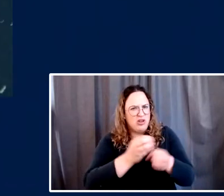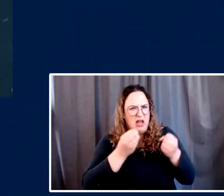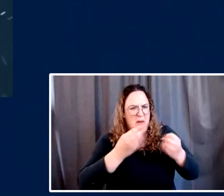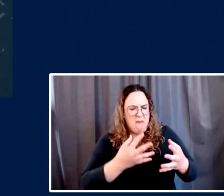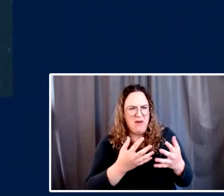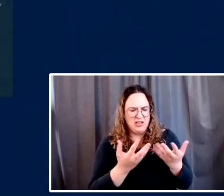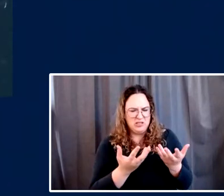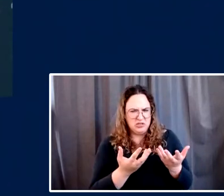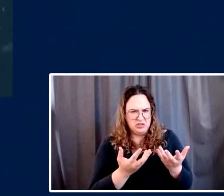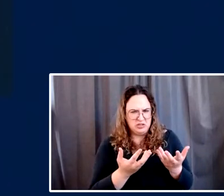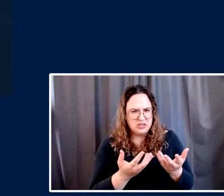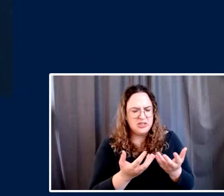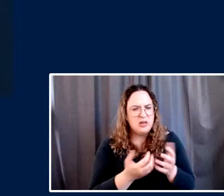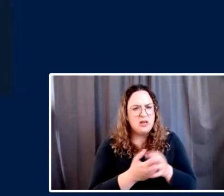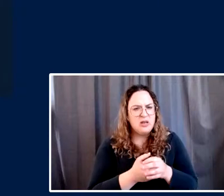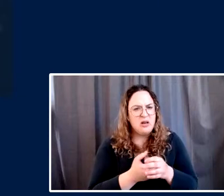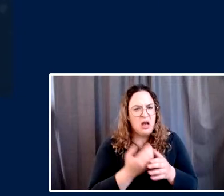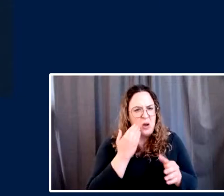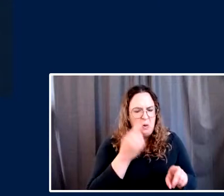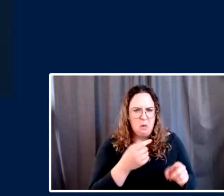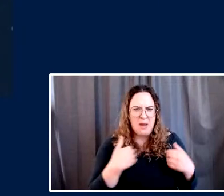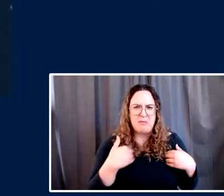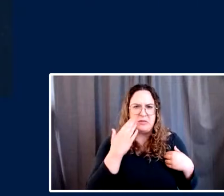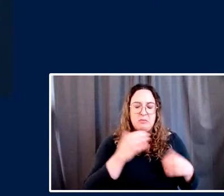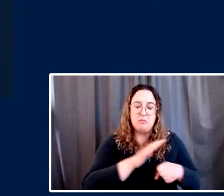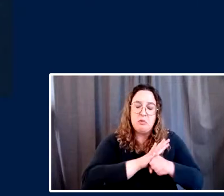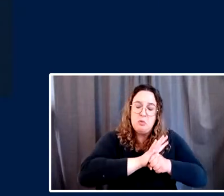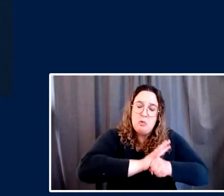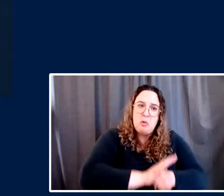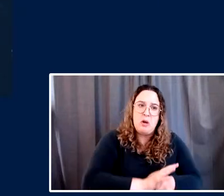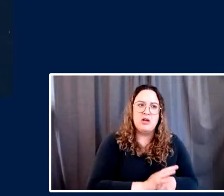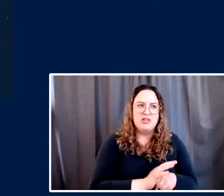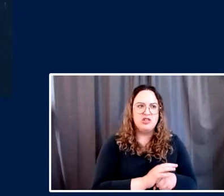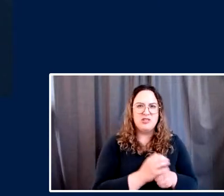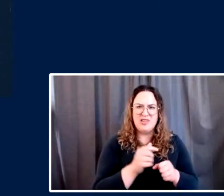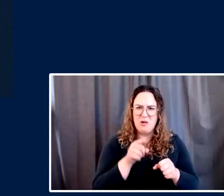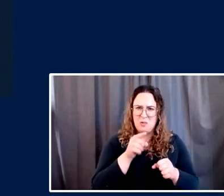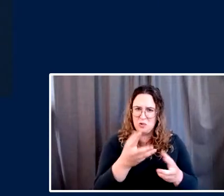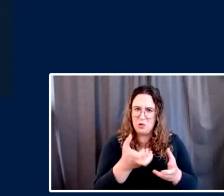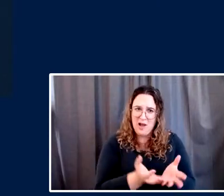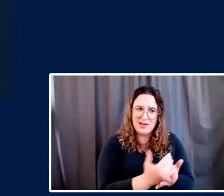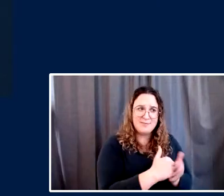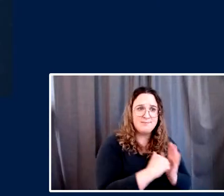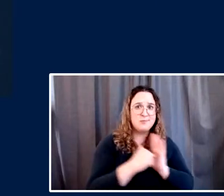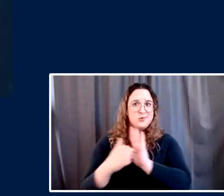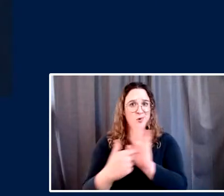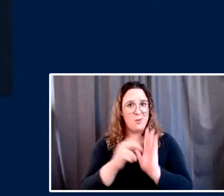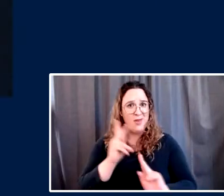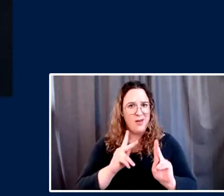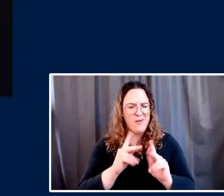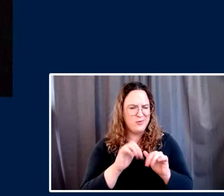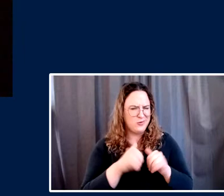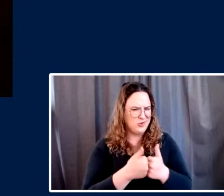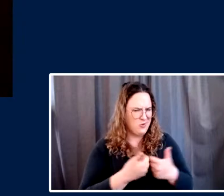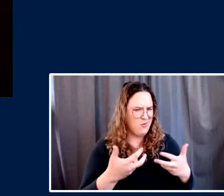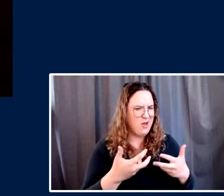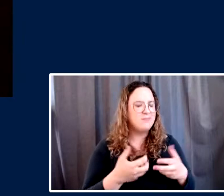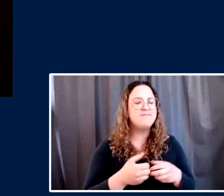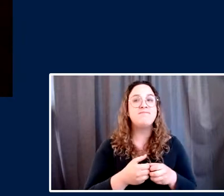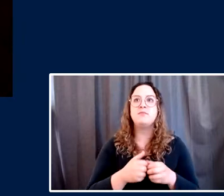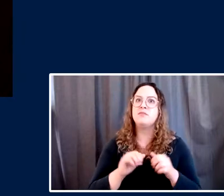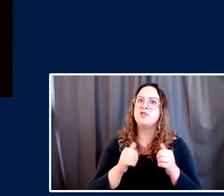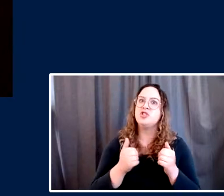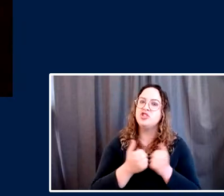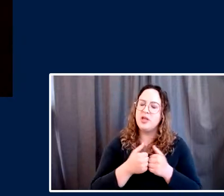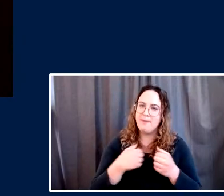you provided with when you're trying to showcase this in an aquarium? This show has a lot of challenges. We have an in-house